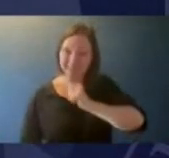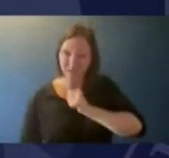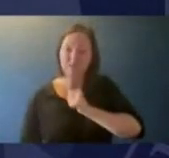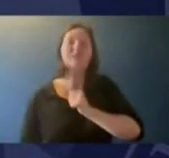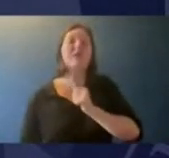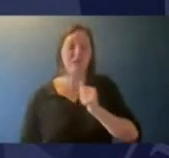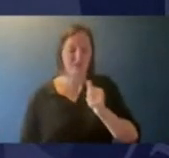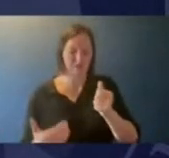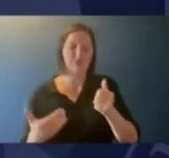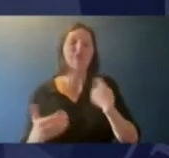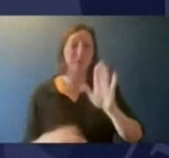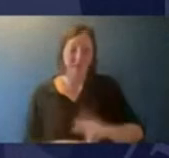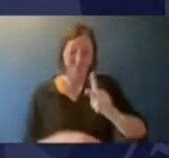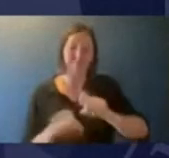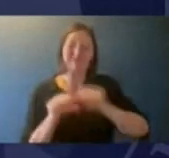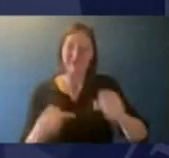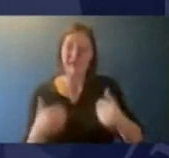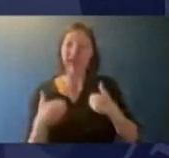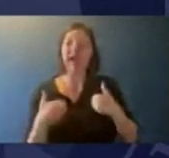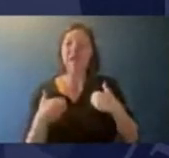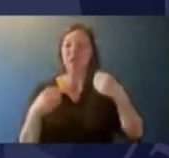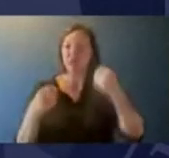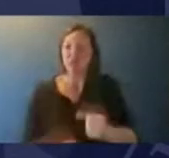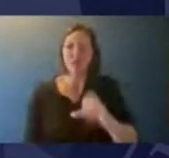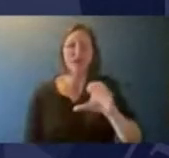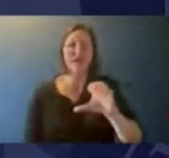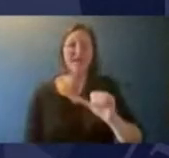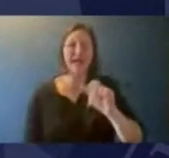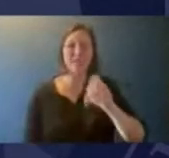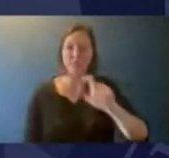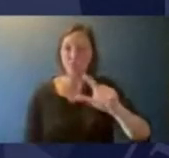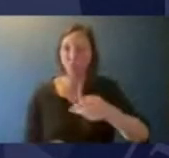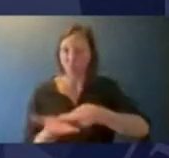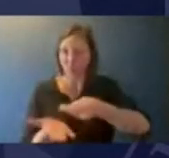has solid capital and